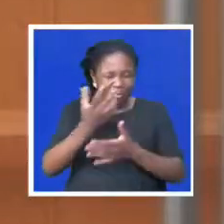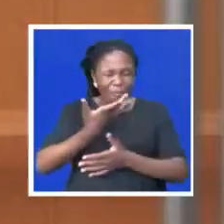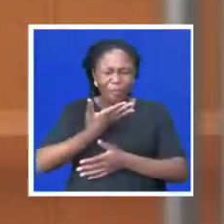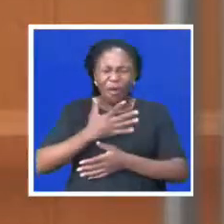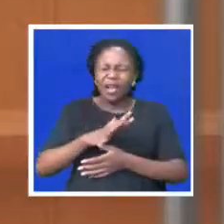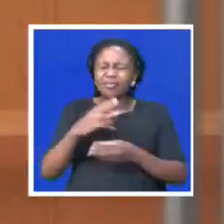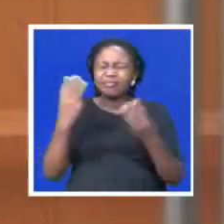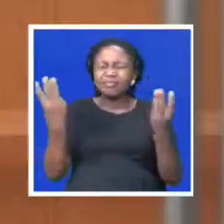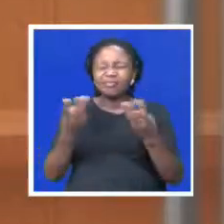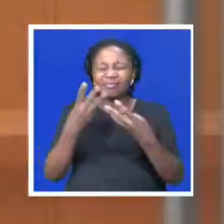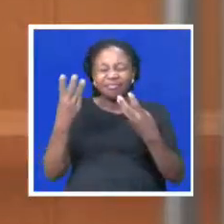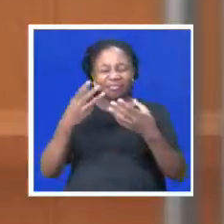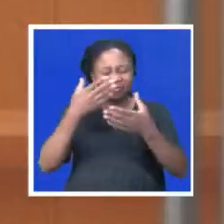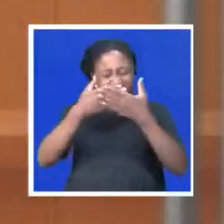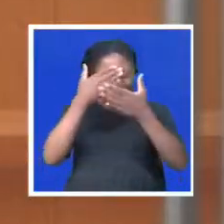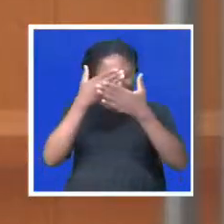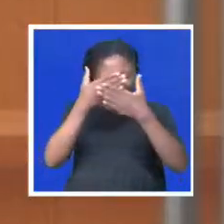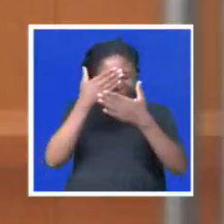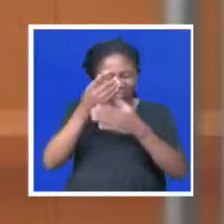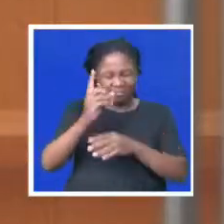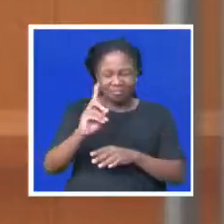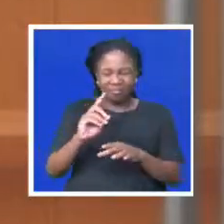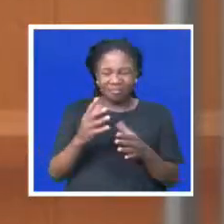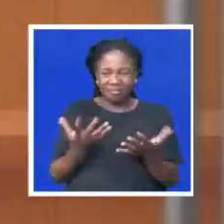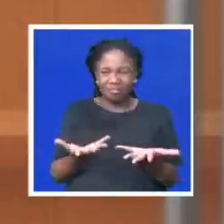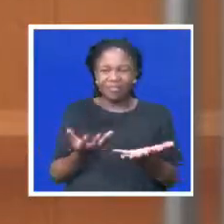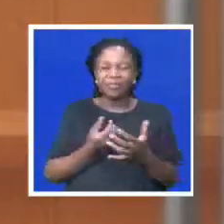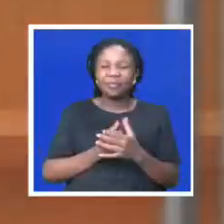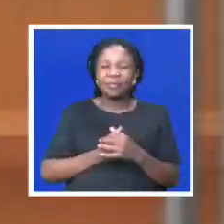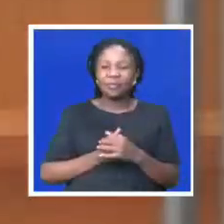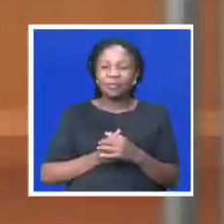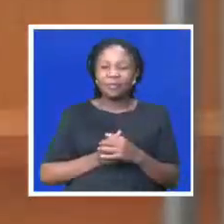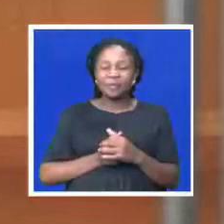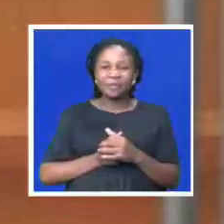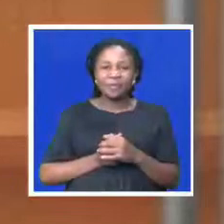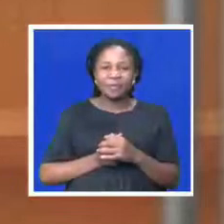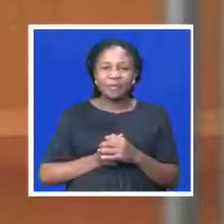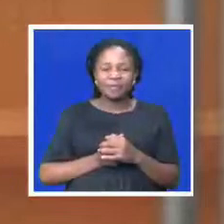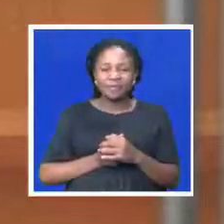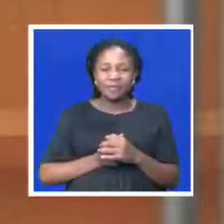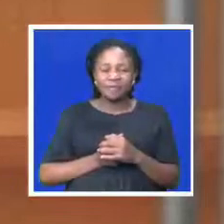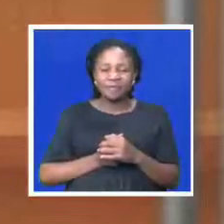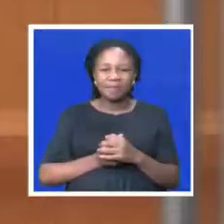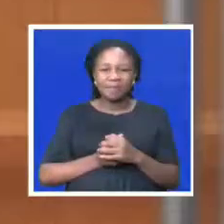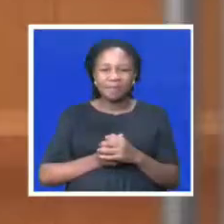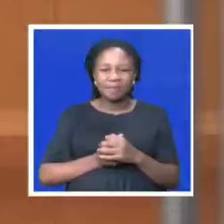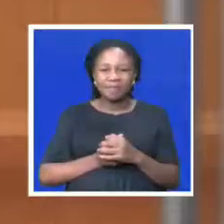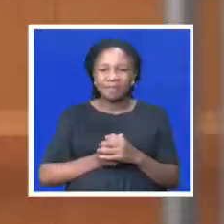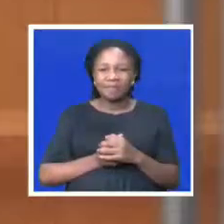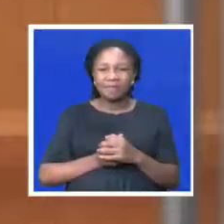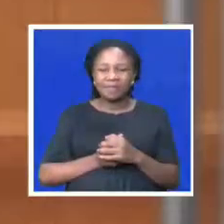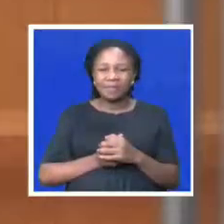clear moral lesson to the reader. Moving forward, dear learner at home.